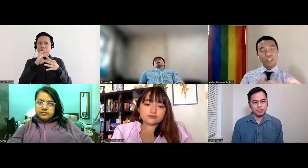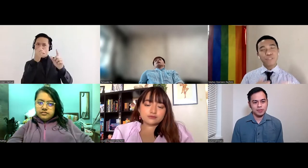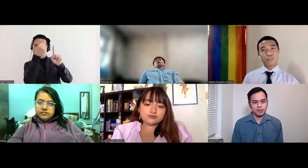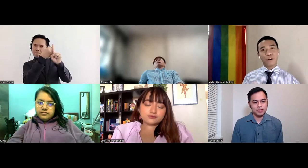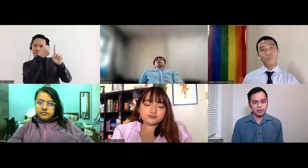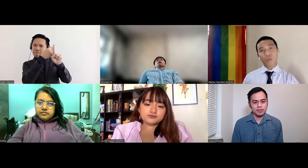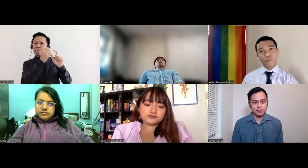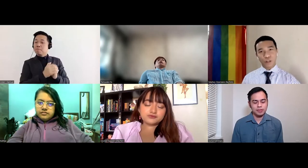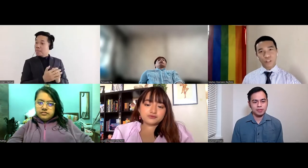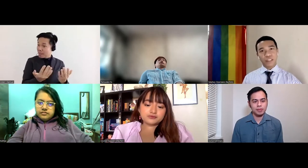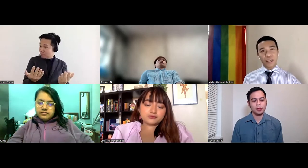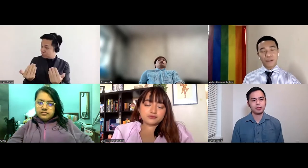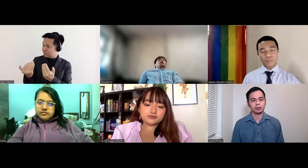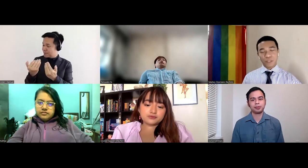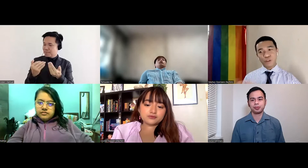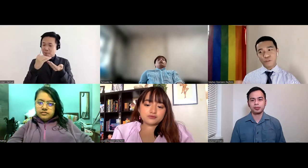inspire these people to also